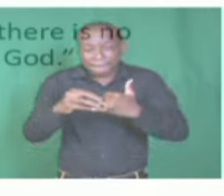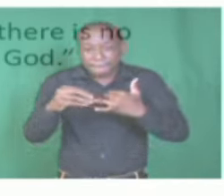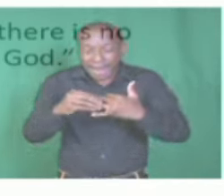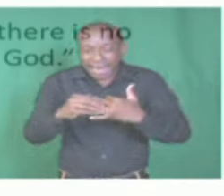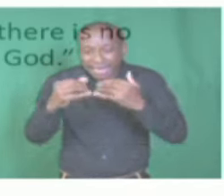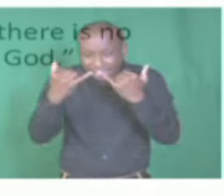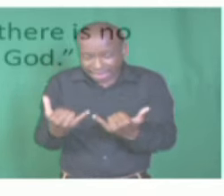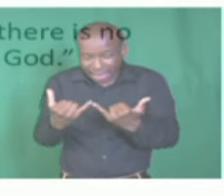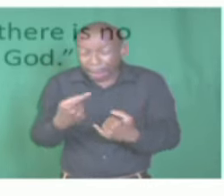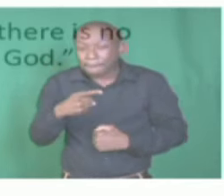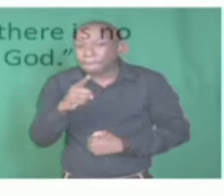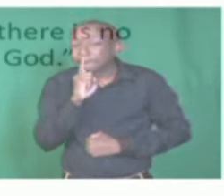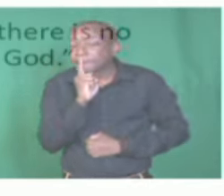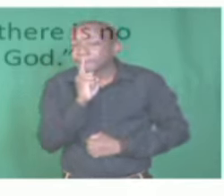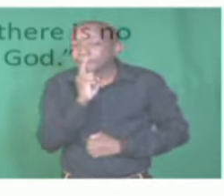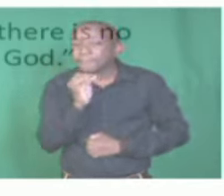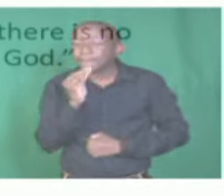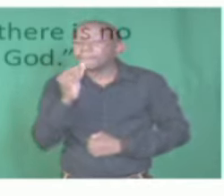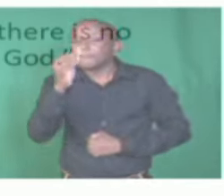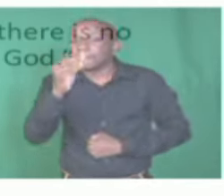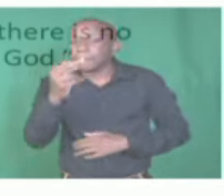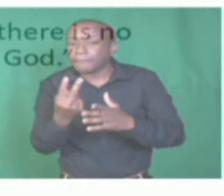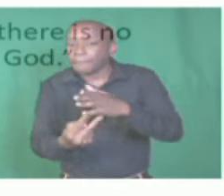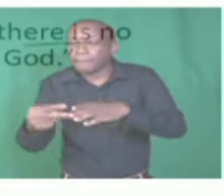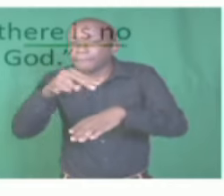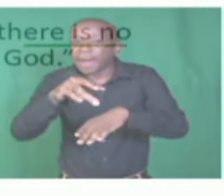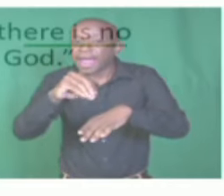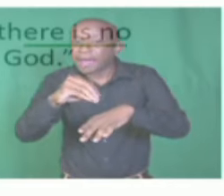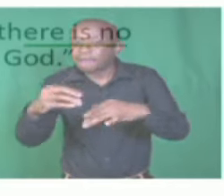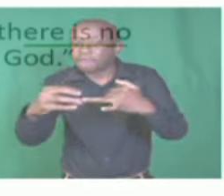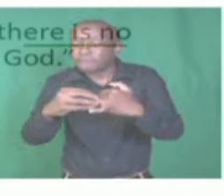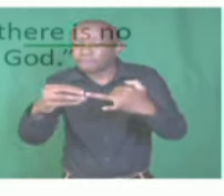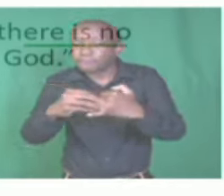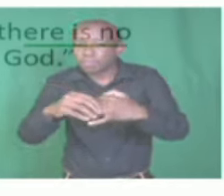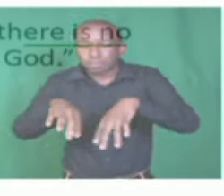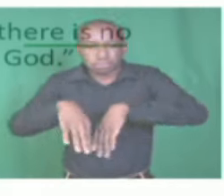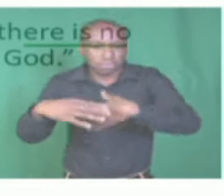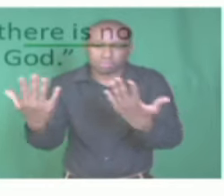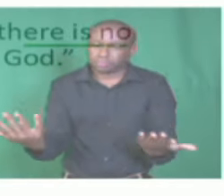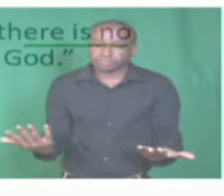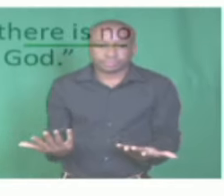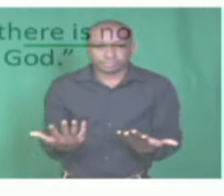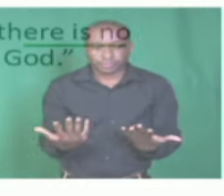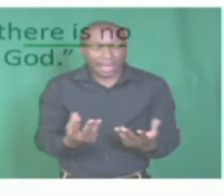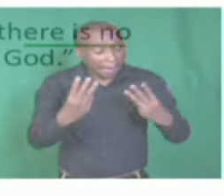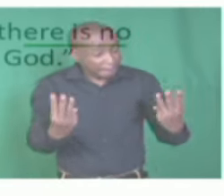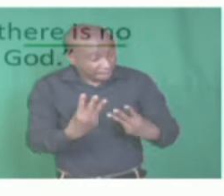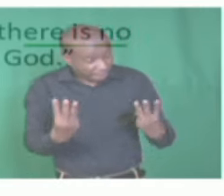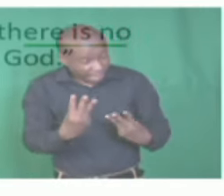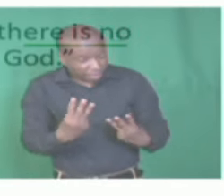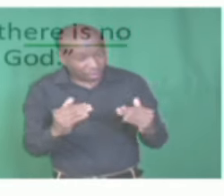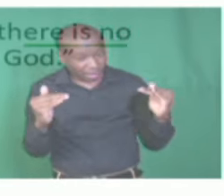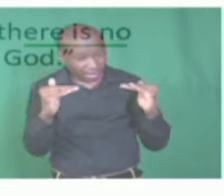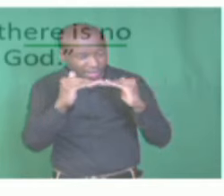We marry now. But in the resurrection, there is no marriage. People are equal